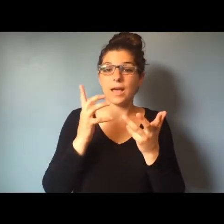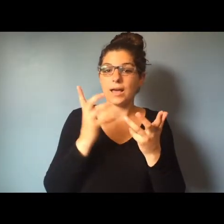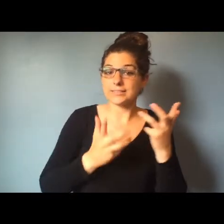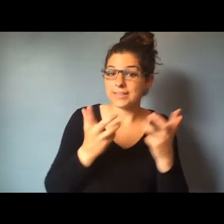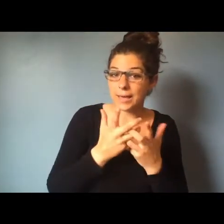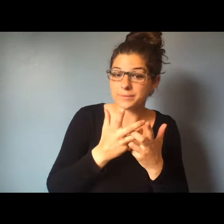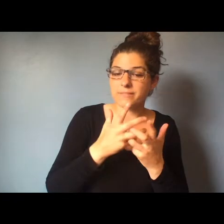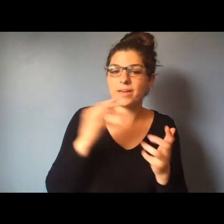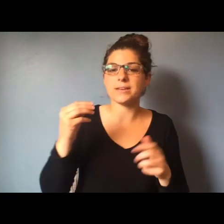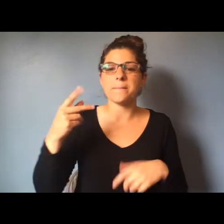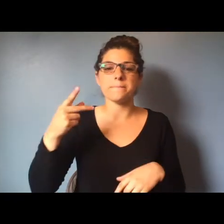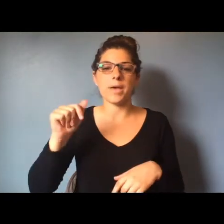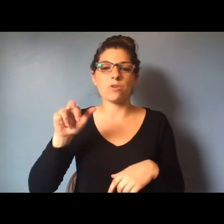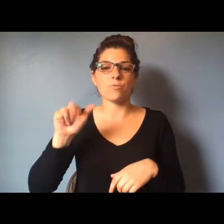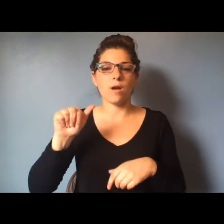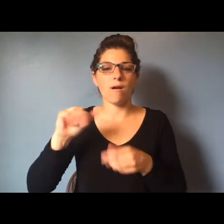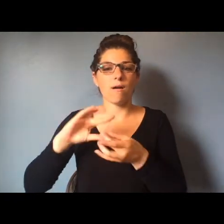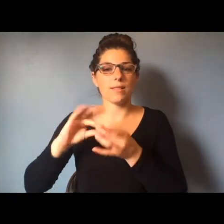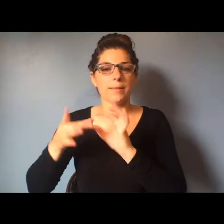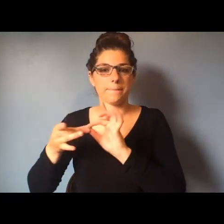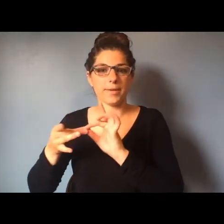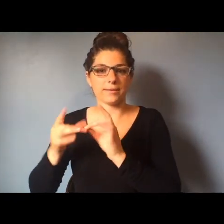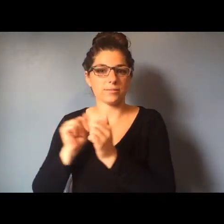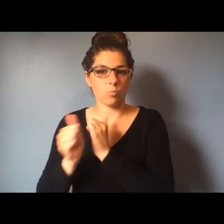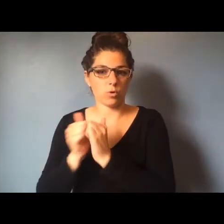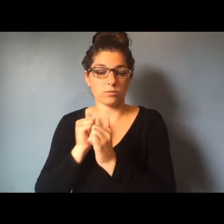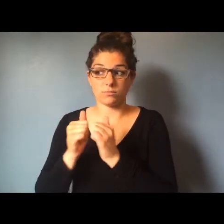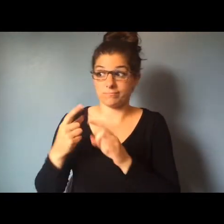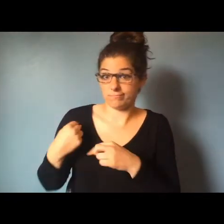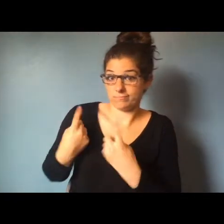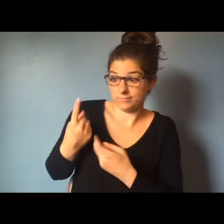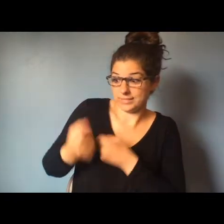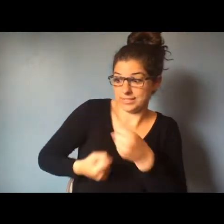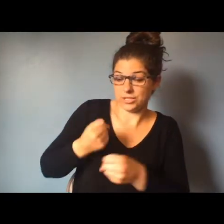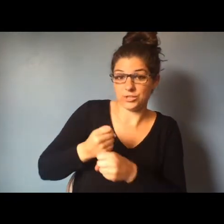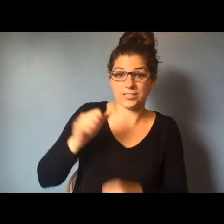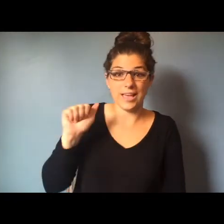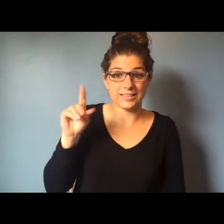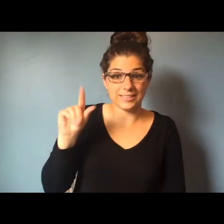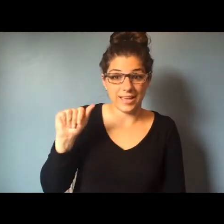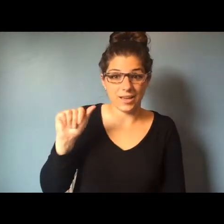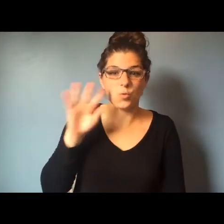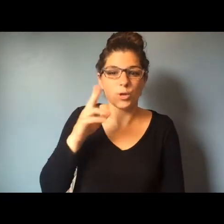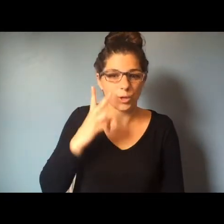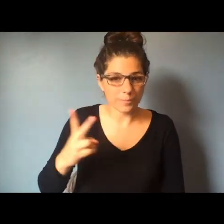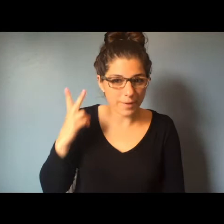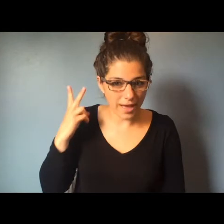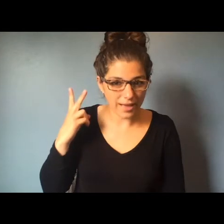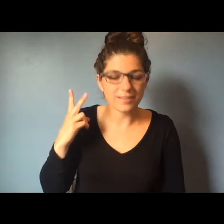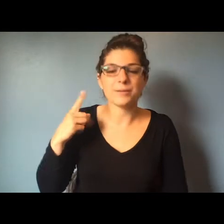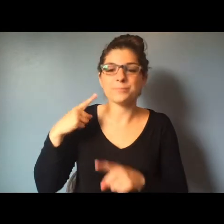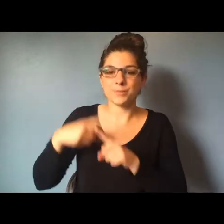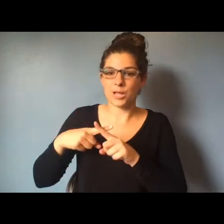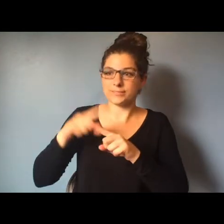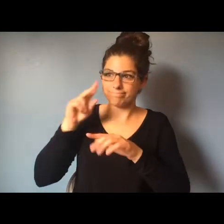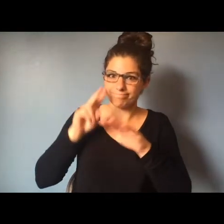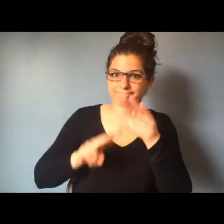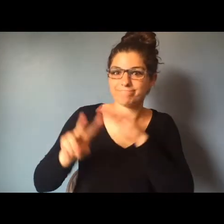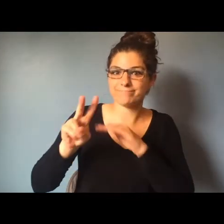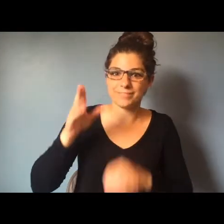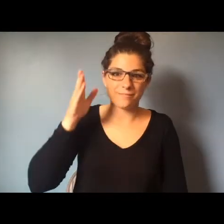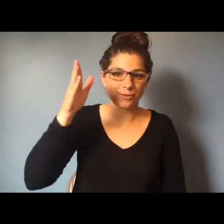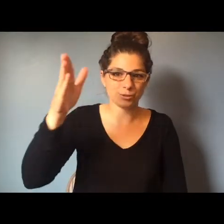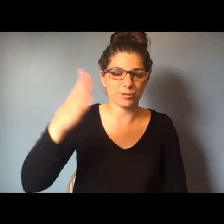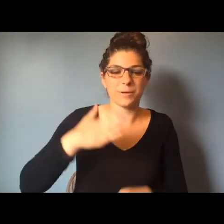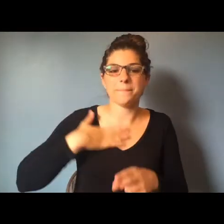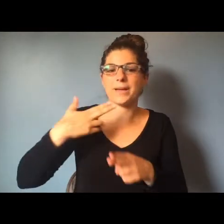sport. 30 years with the ADA. We're gonna take a look back as well as look into the future. My name is